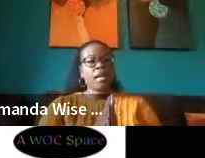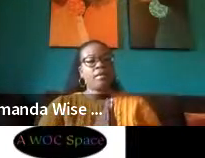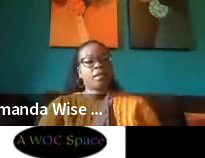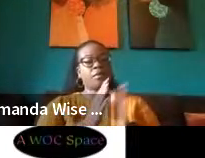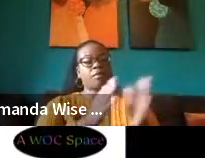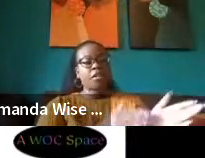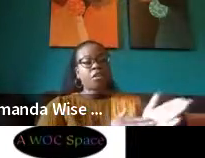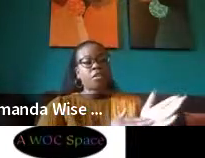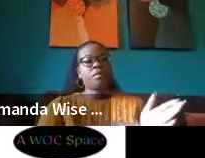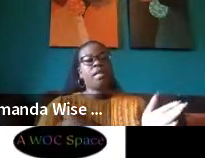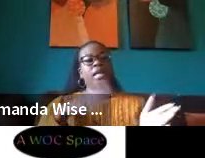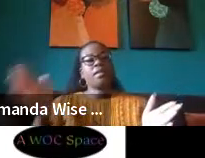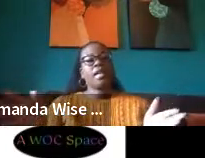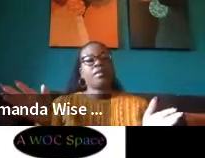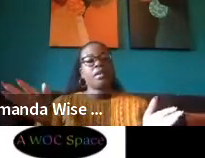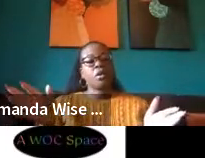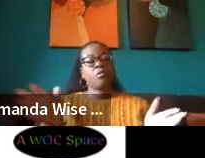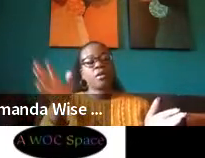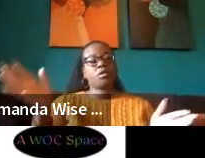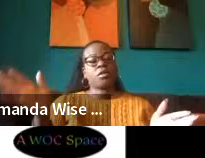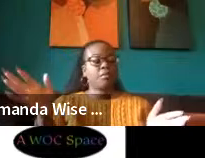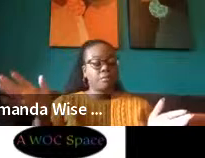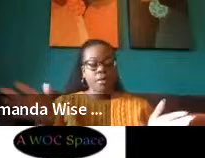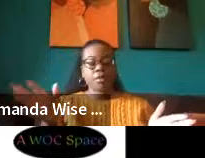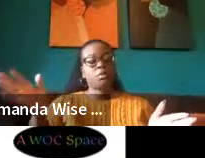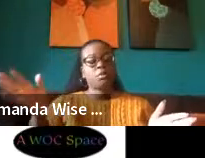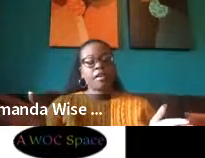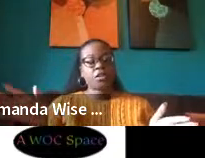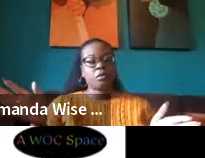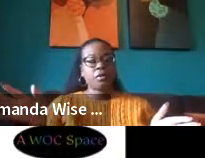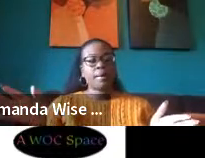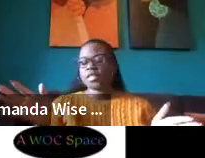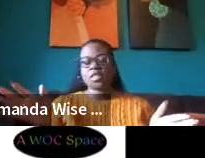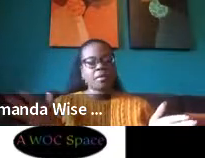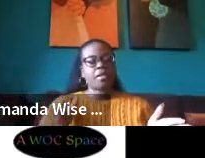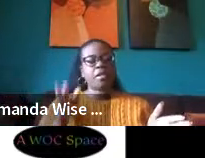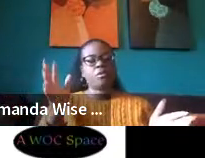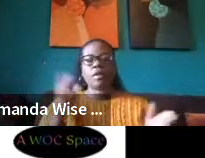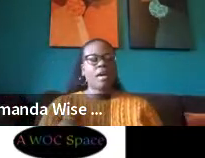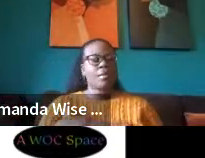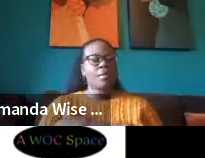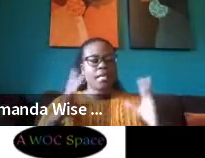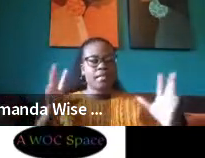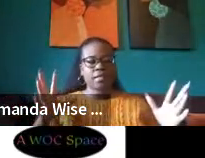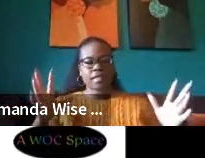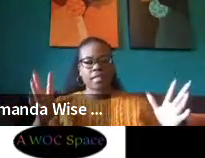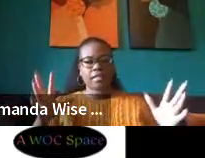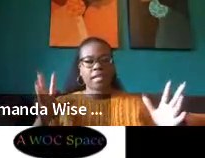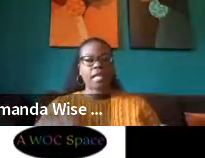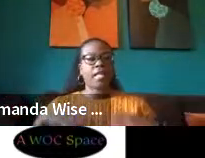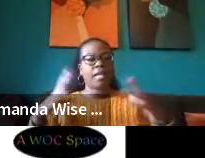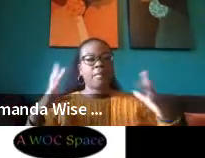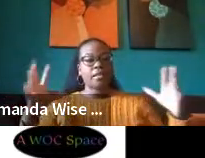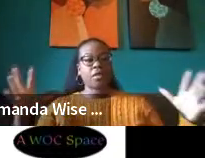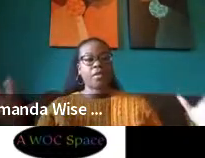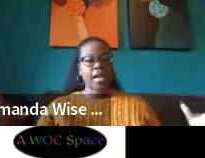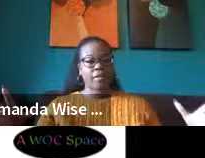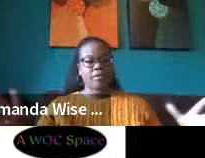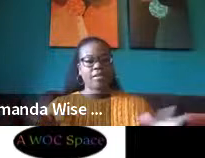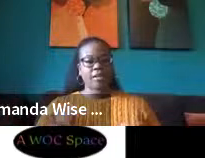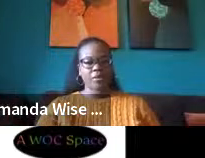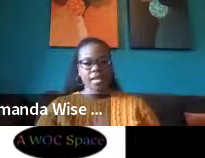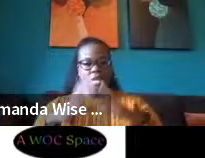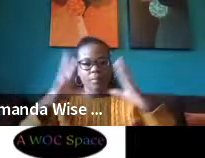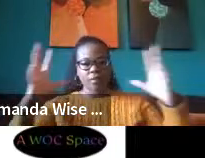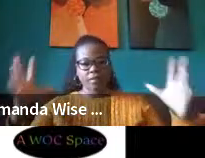on there that's professional and then have their own personal professional brand, their own, why am I getting tongue-tied today? Let me slow